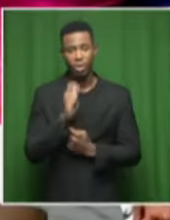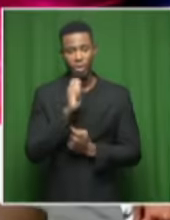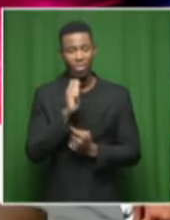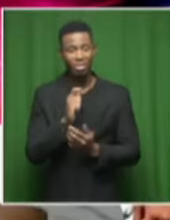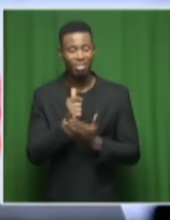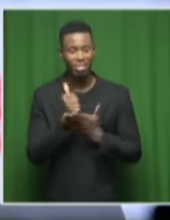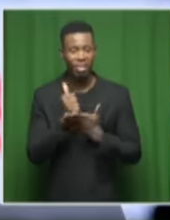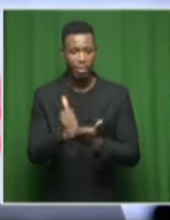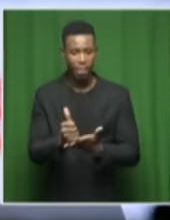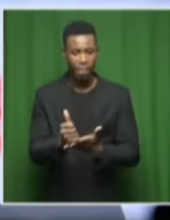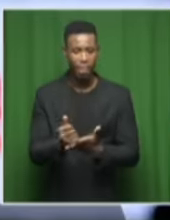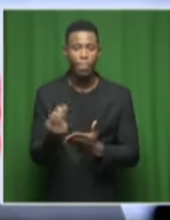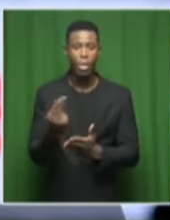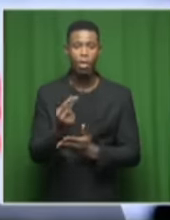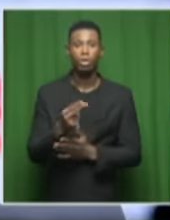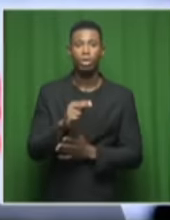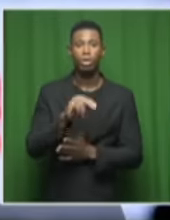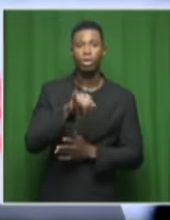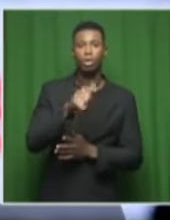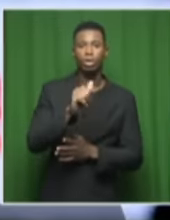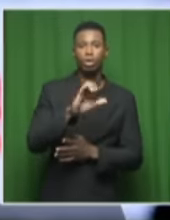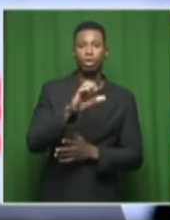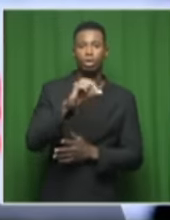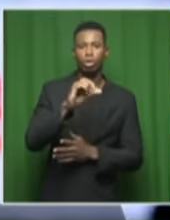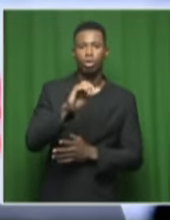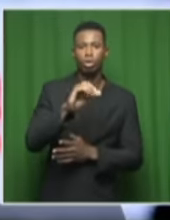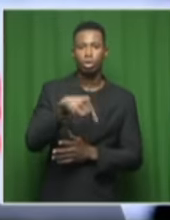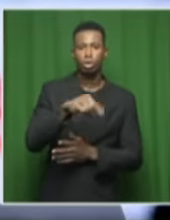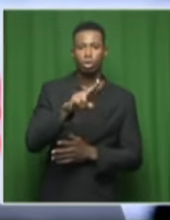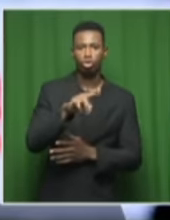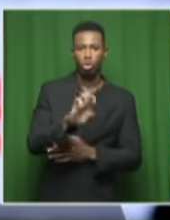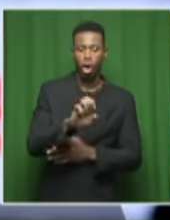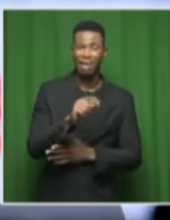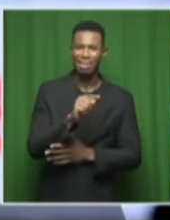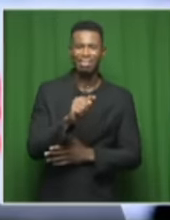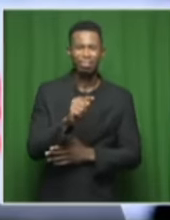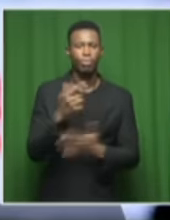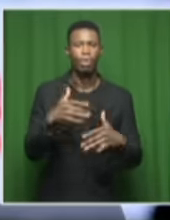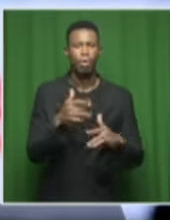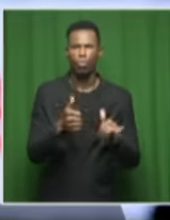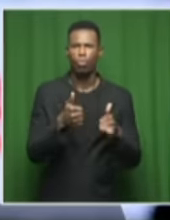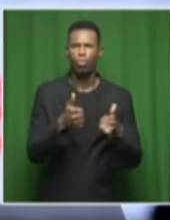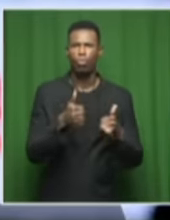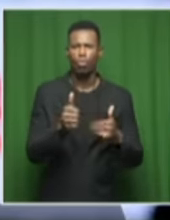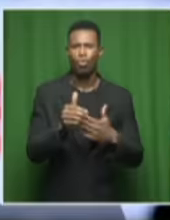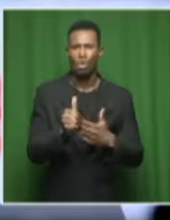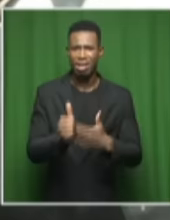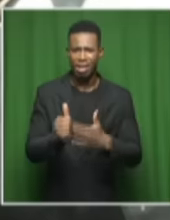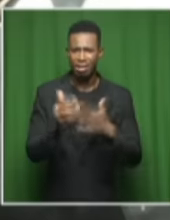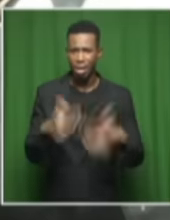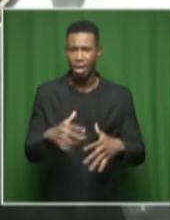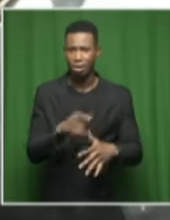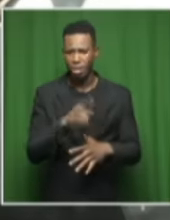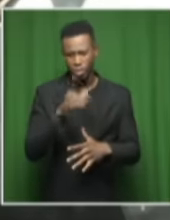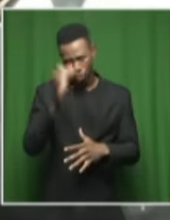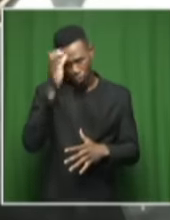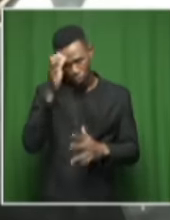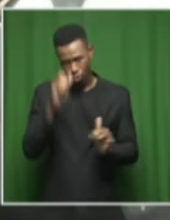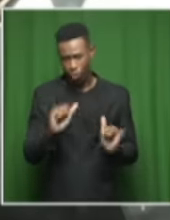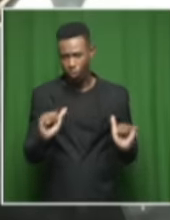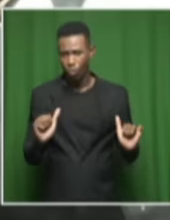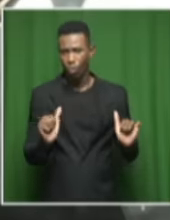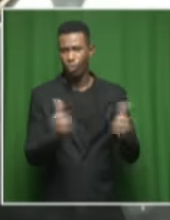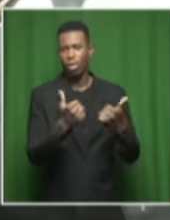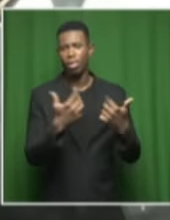the Jacques Nienaber as well, I think he's a great leader and a coach that everyone wants to play for, so that